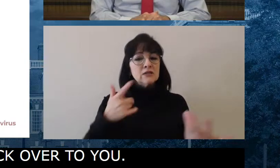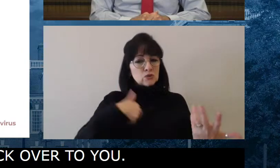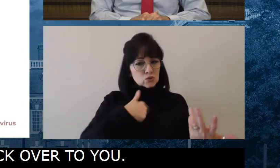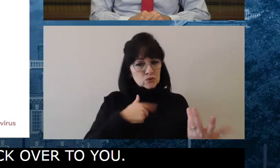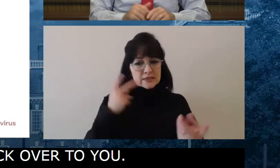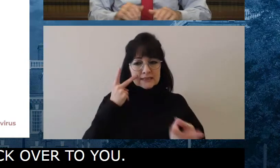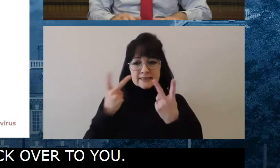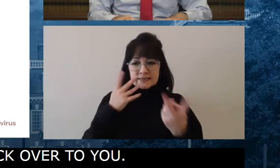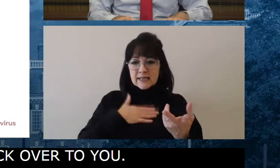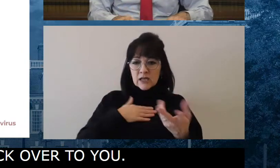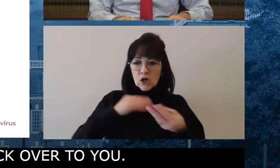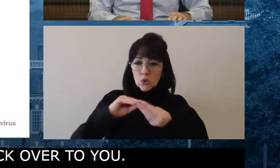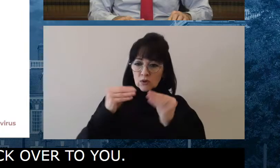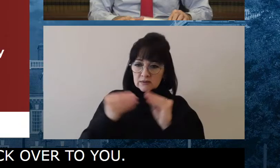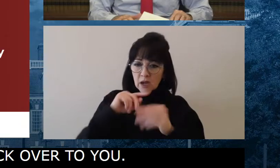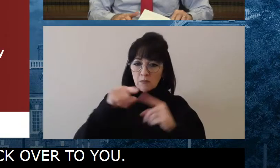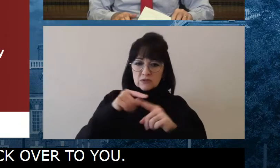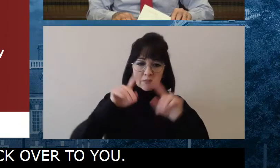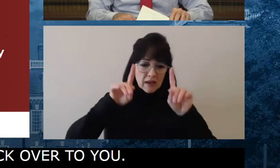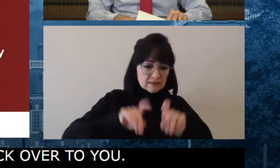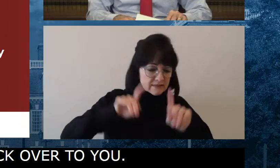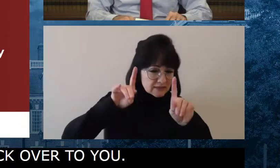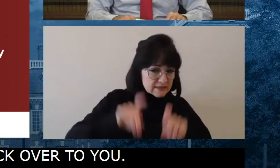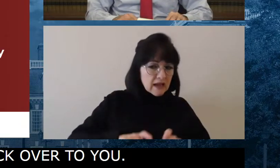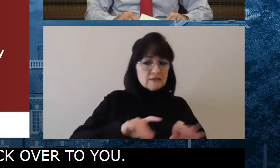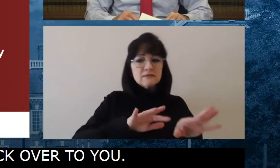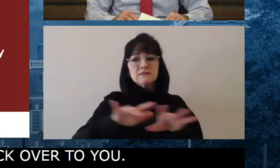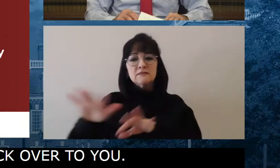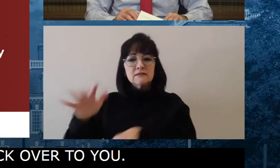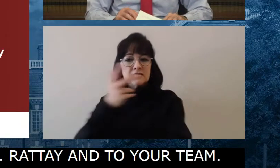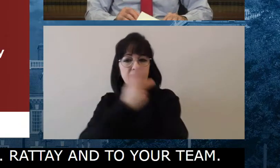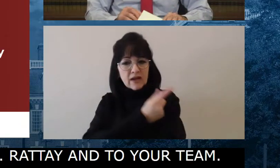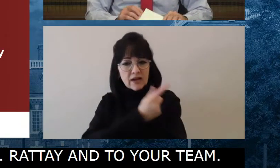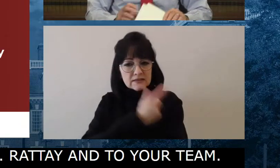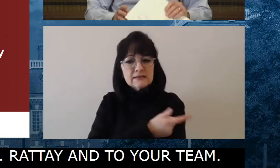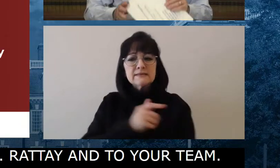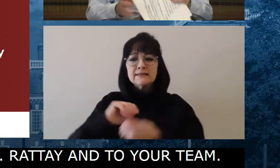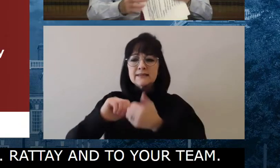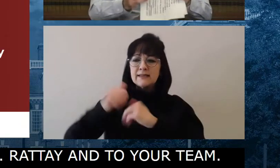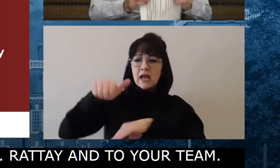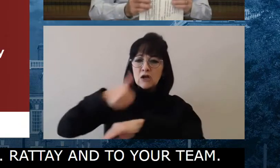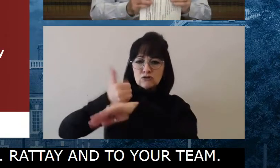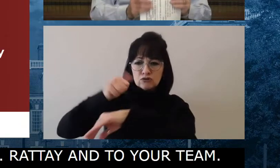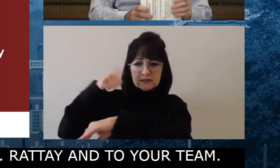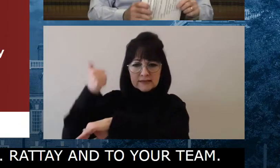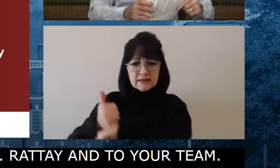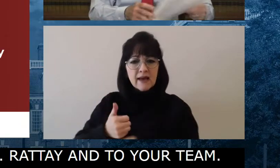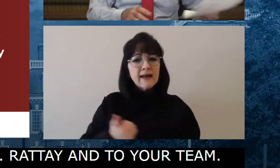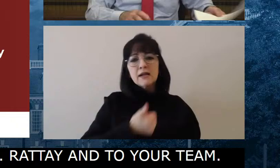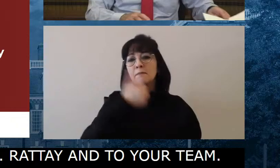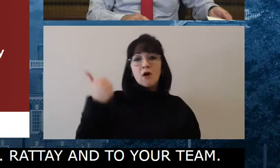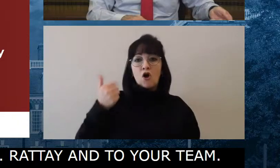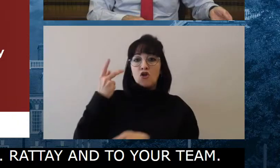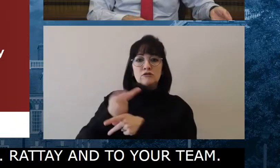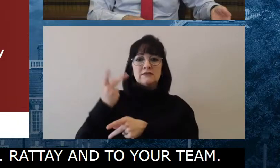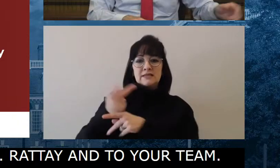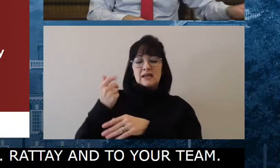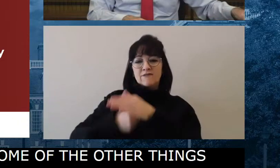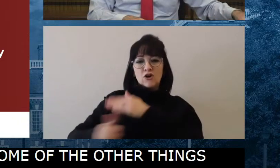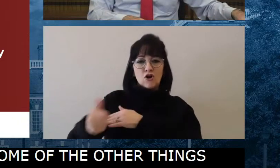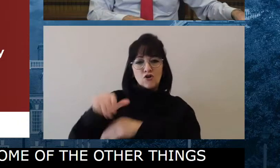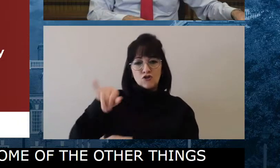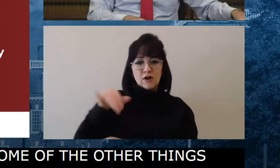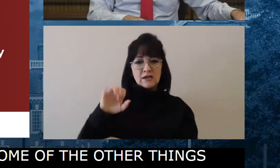little bit more about that and some of the other things going on under his management,